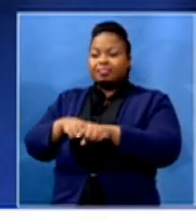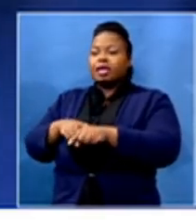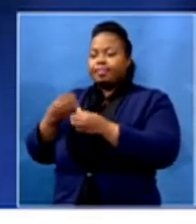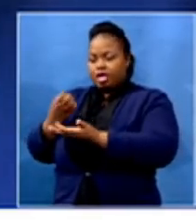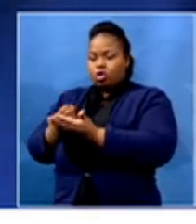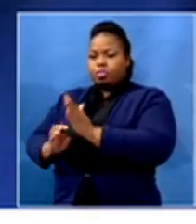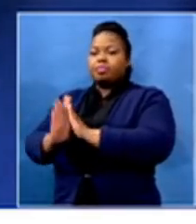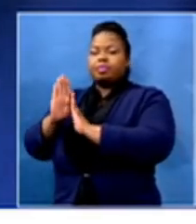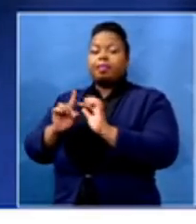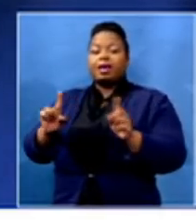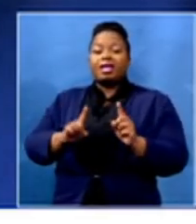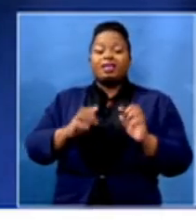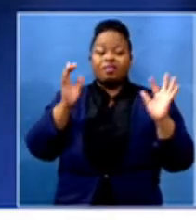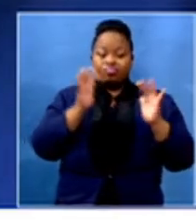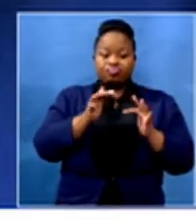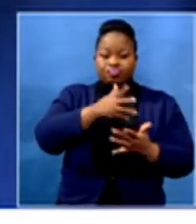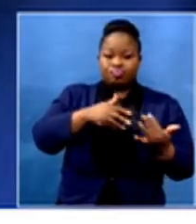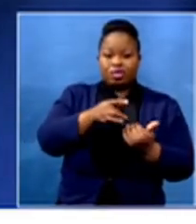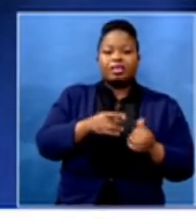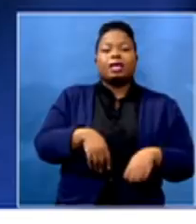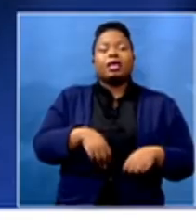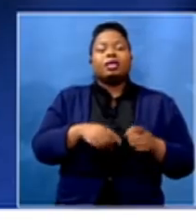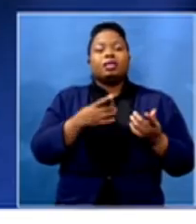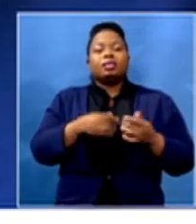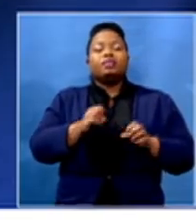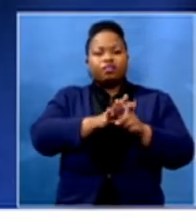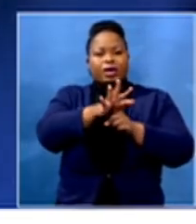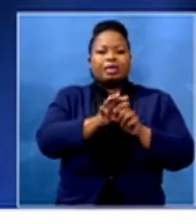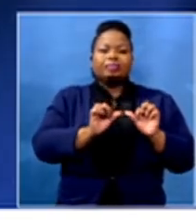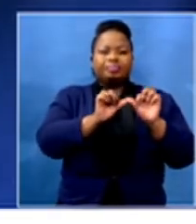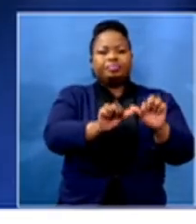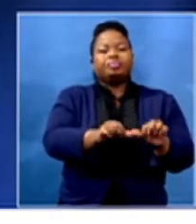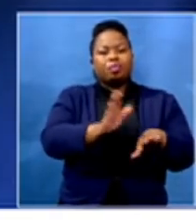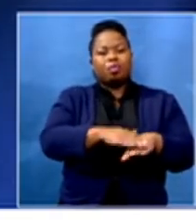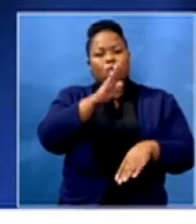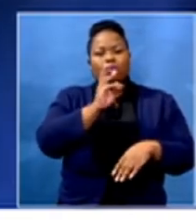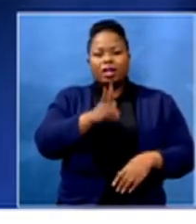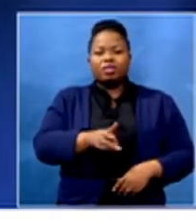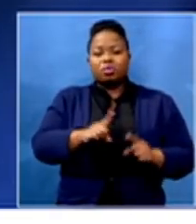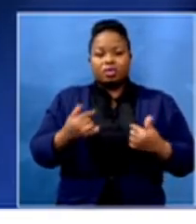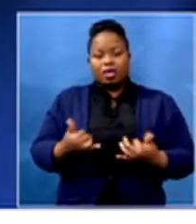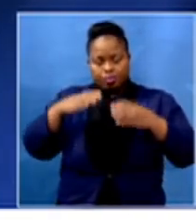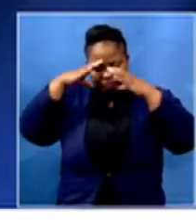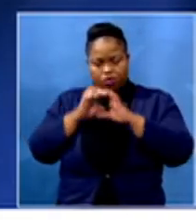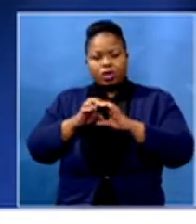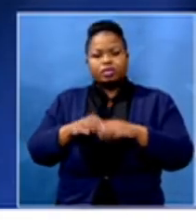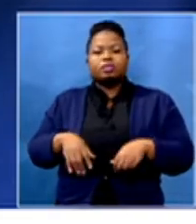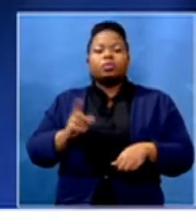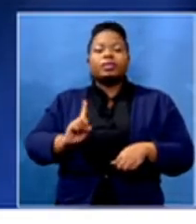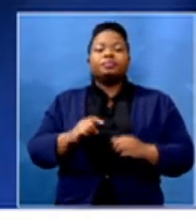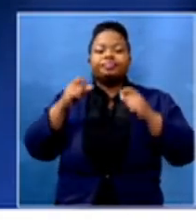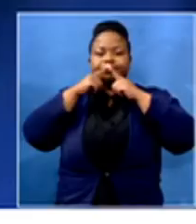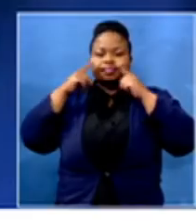way of behavior to coexist with the virus. So that means that we must focus on the issue of use of masks,